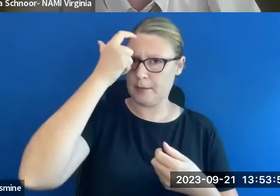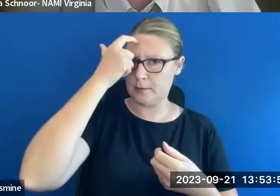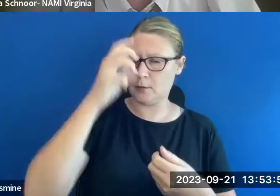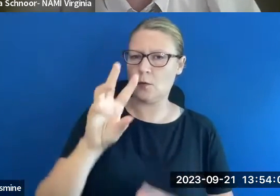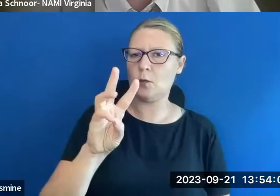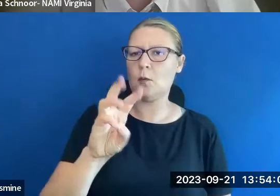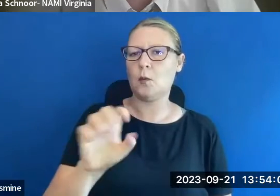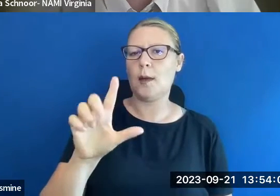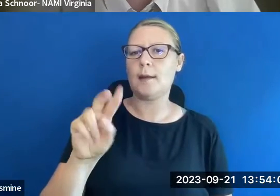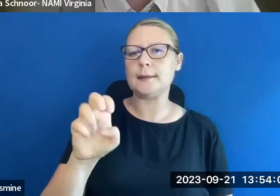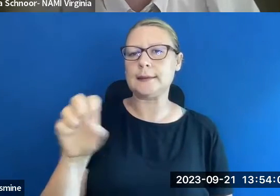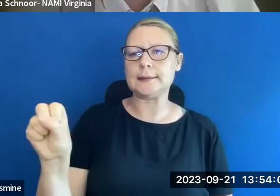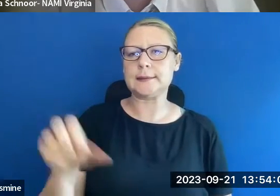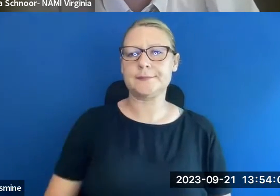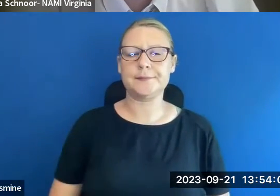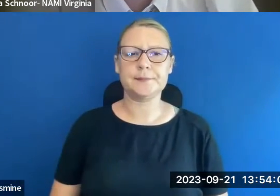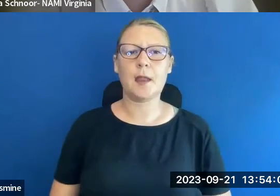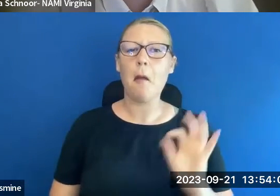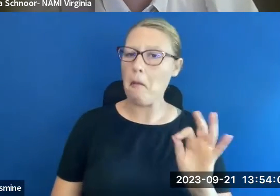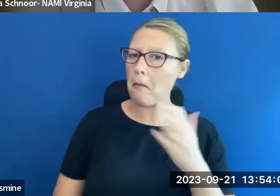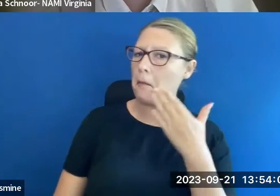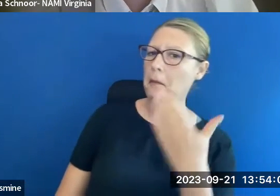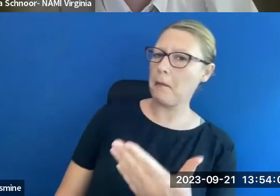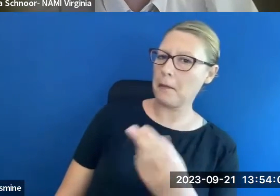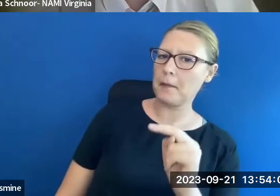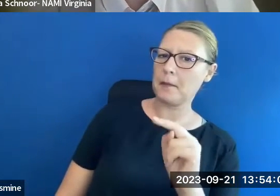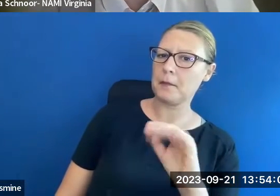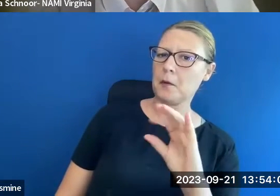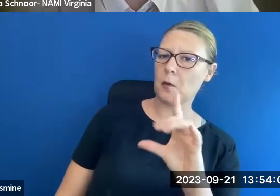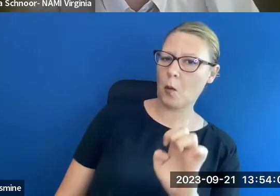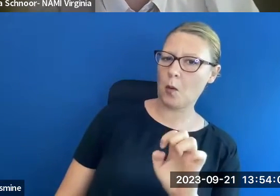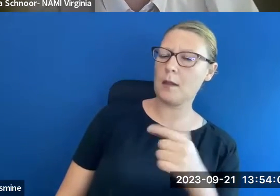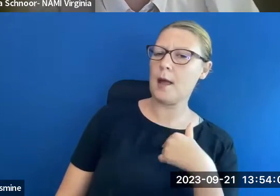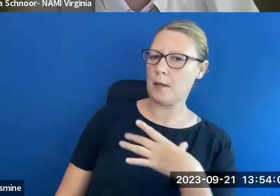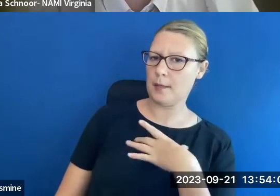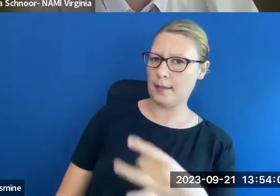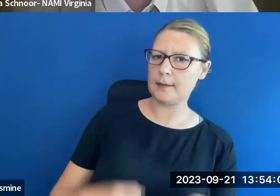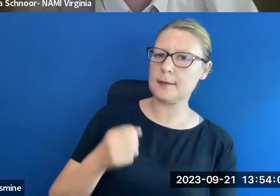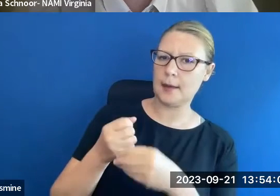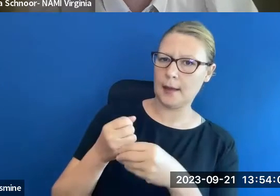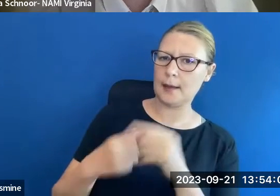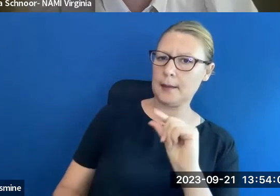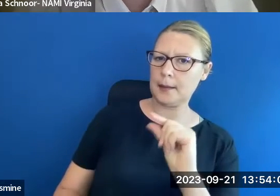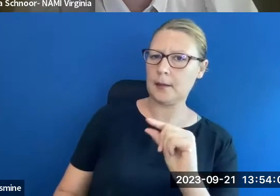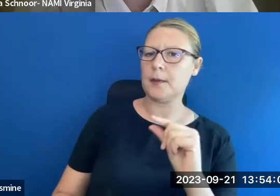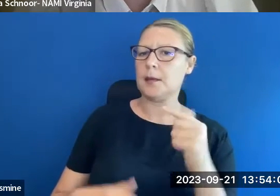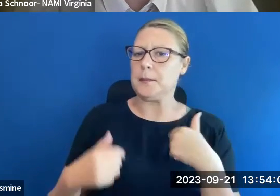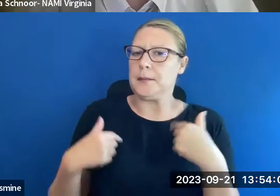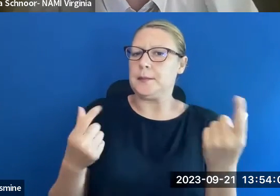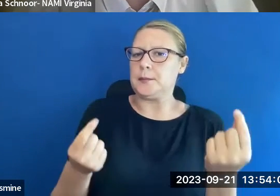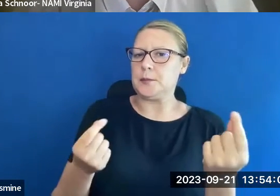Thank you, Nicole. I would love to add on to that a little bit from what I've done in an educational